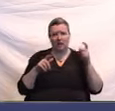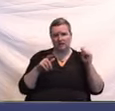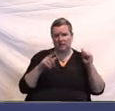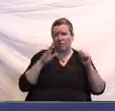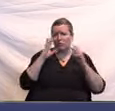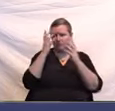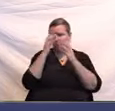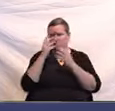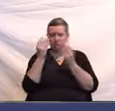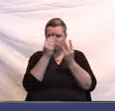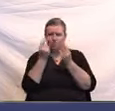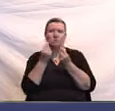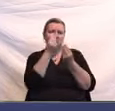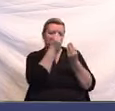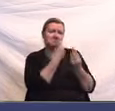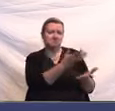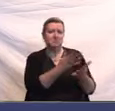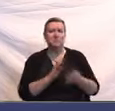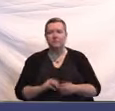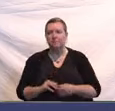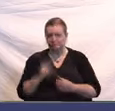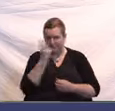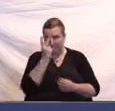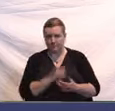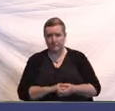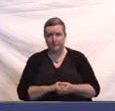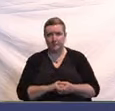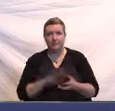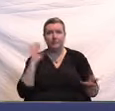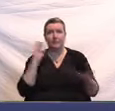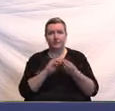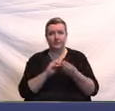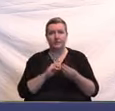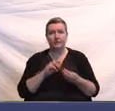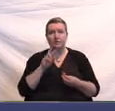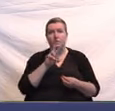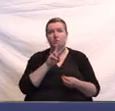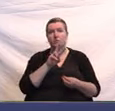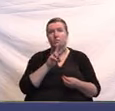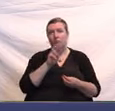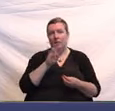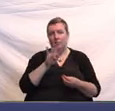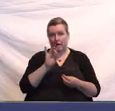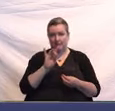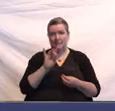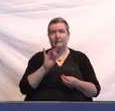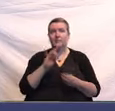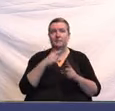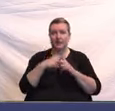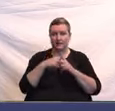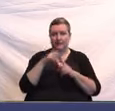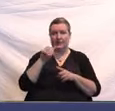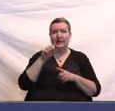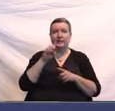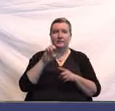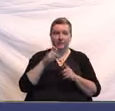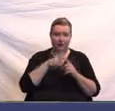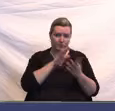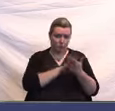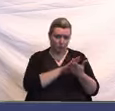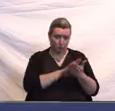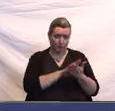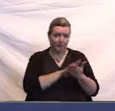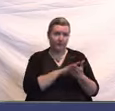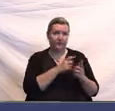Listen, our hope is, I think there were 248 cumulative cases in schools out of 3,500 buildings.